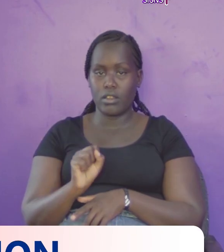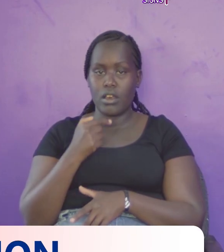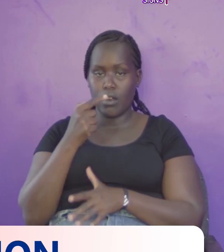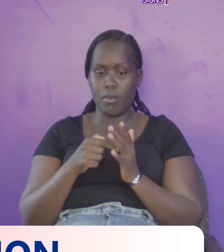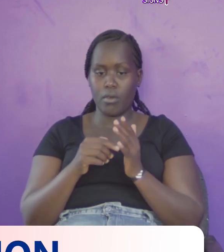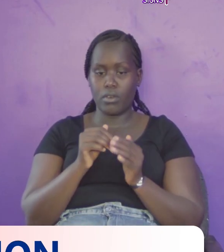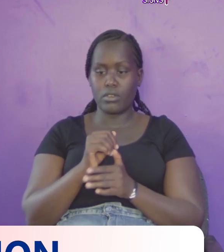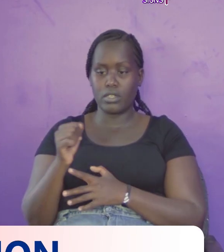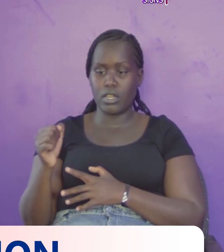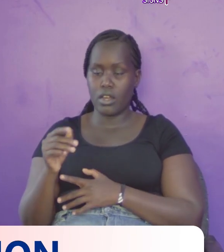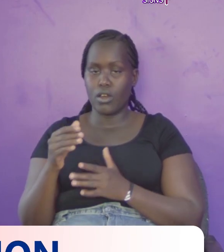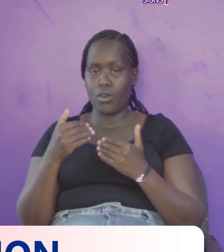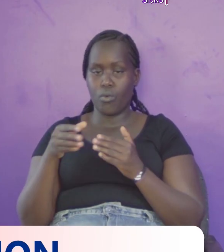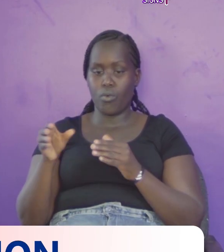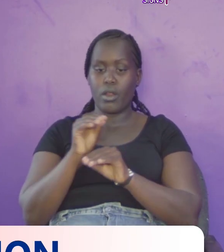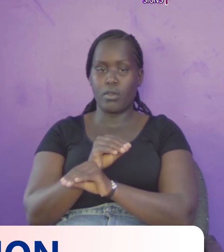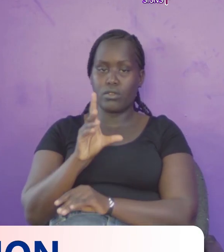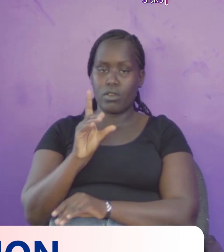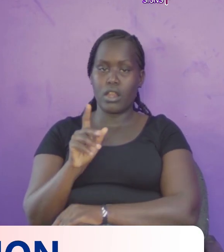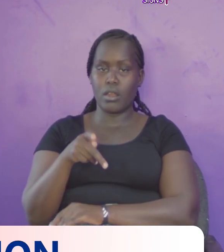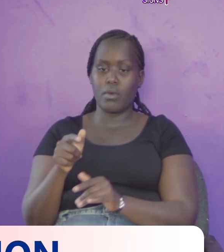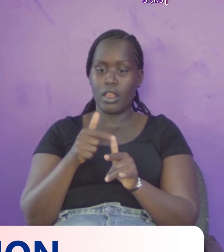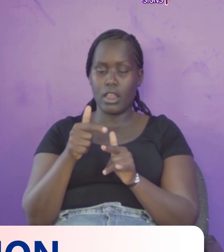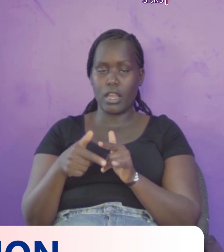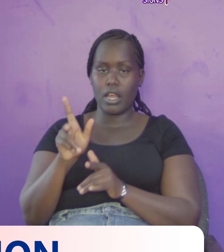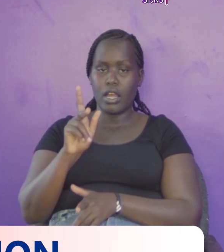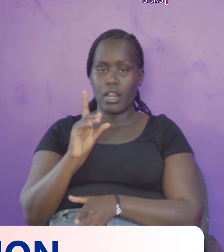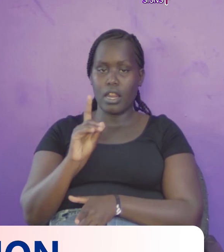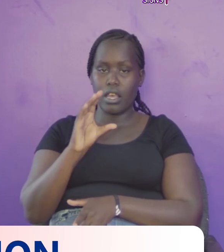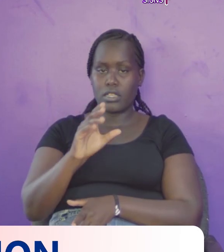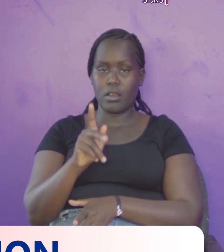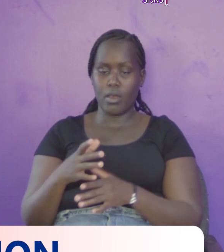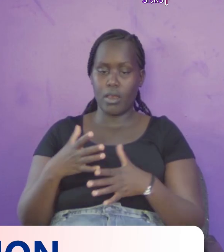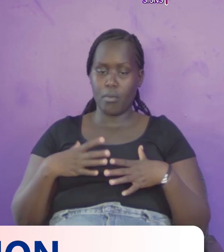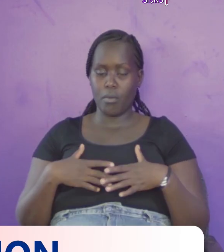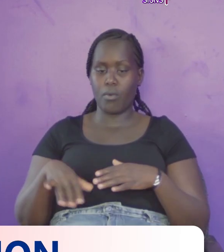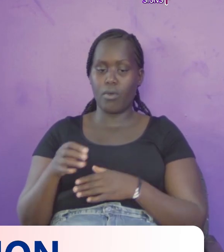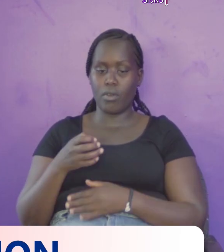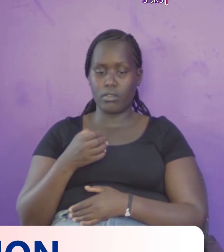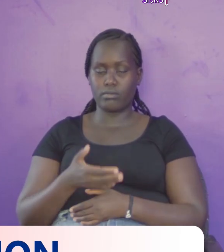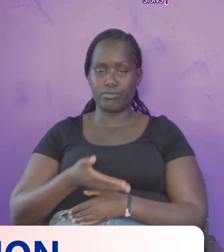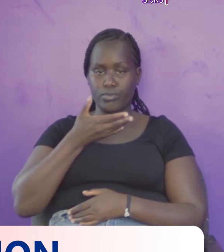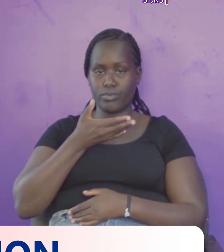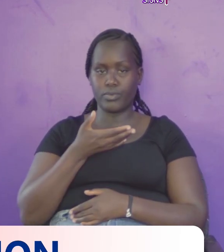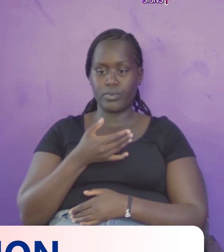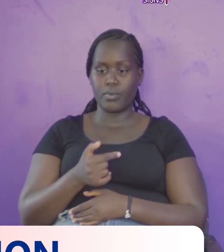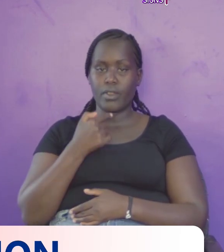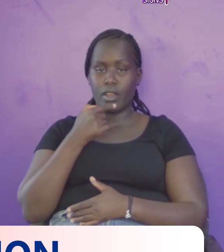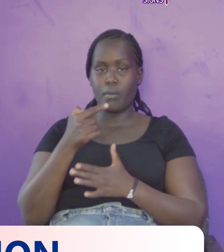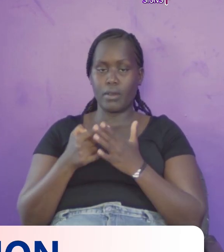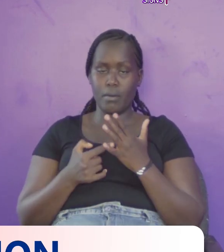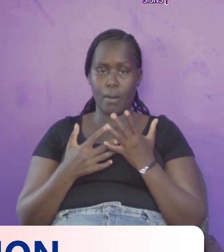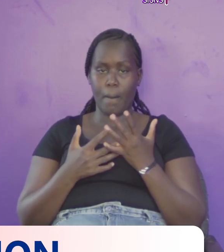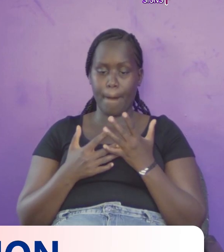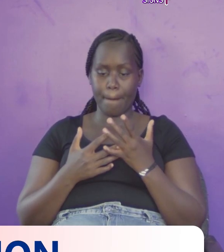tuweke mtu wa DP. Maybe ikafanya followers wa DCP wakakasirika. Can I tell you something just as we wind up? Yeah. As you have